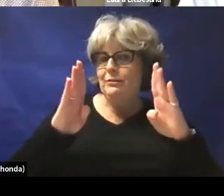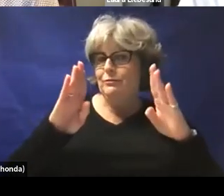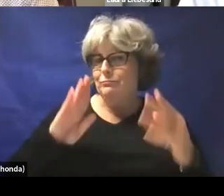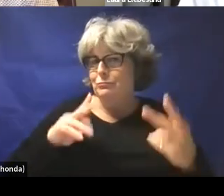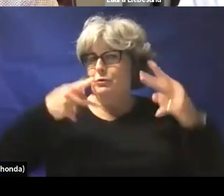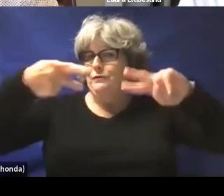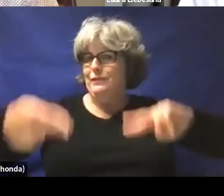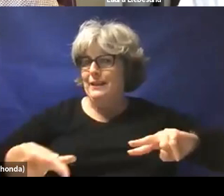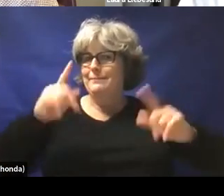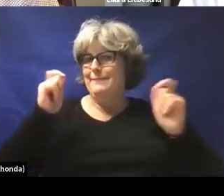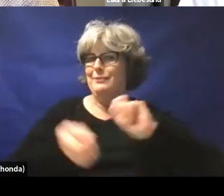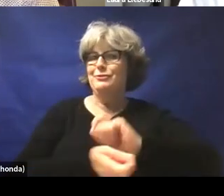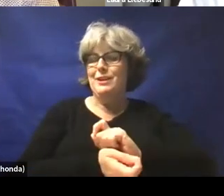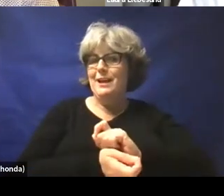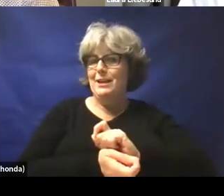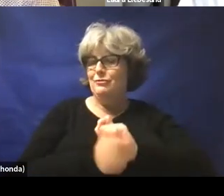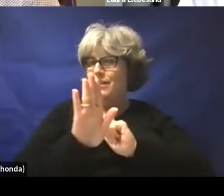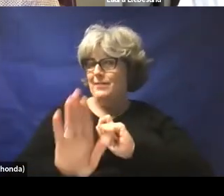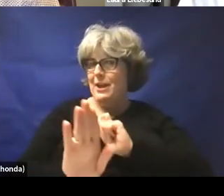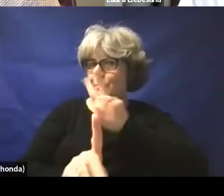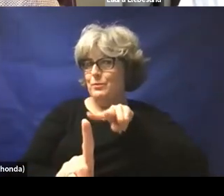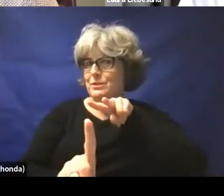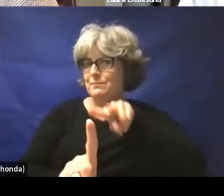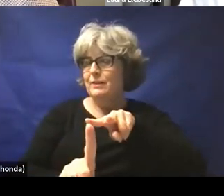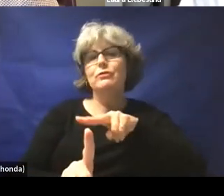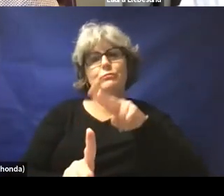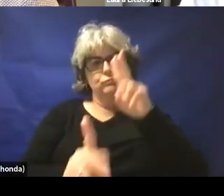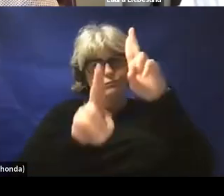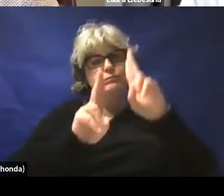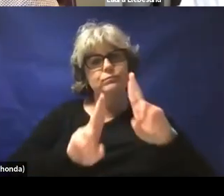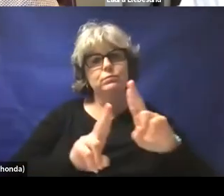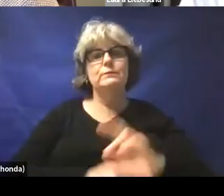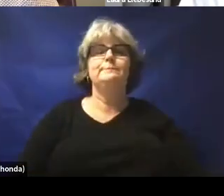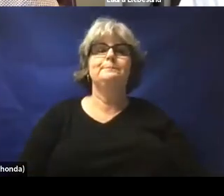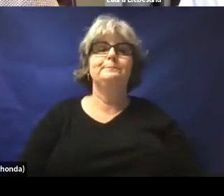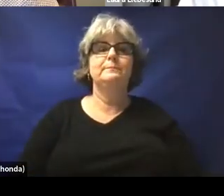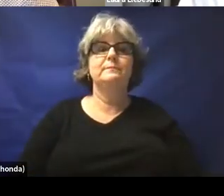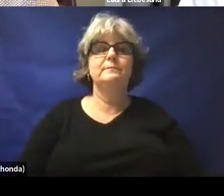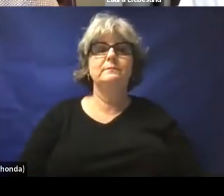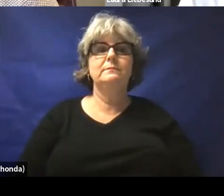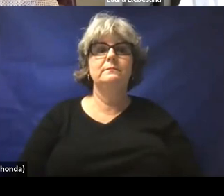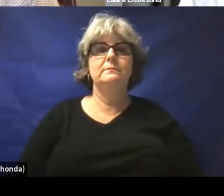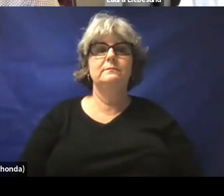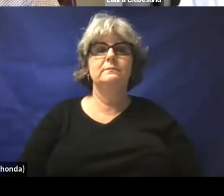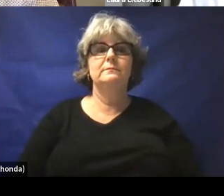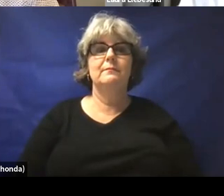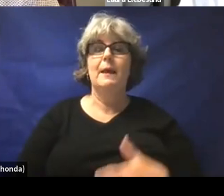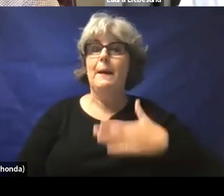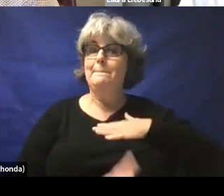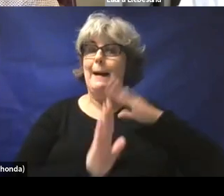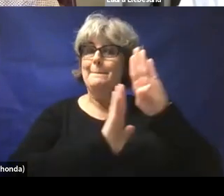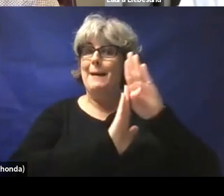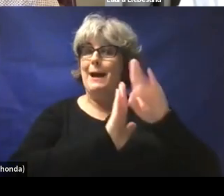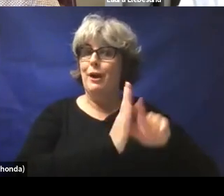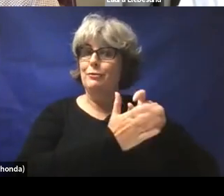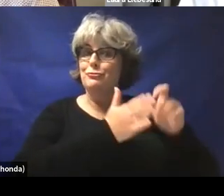and to hear from them, I think was a great privilege. You know, it was hard. You know, I come from a journalistic background,